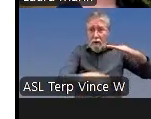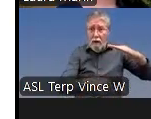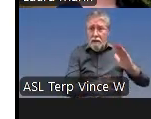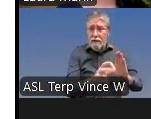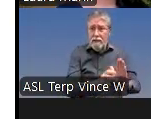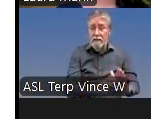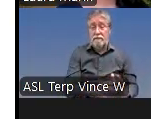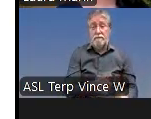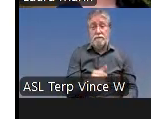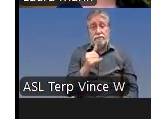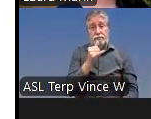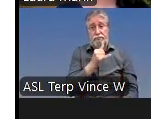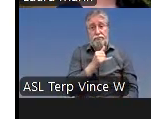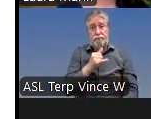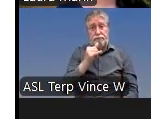very unusually long.